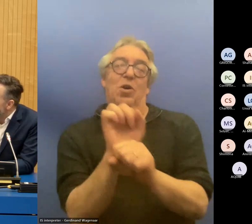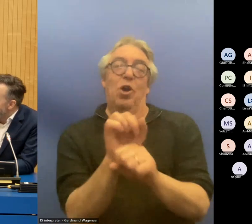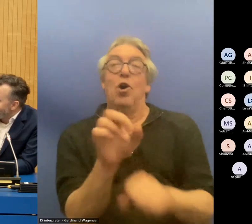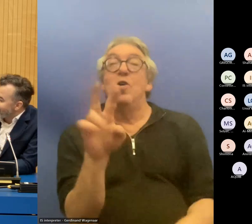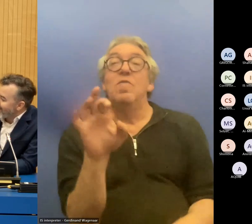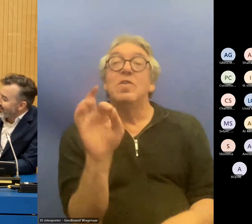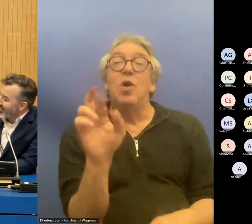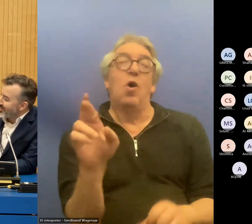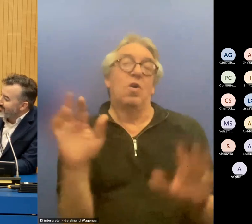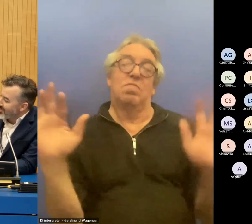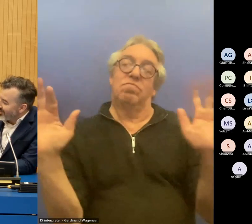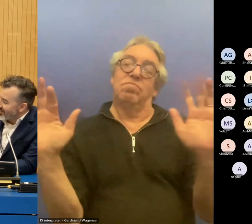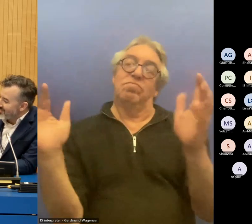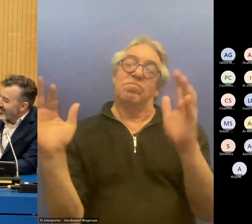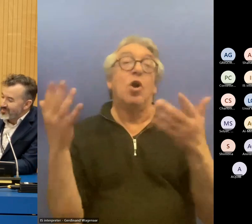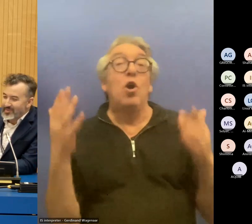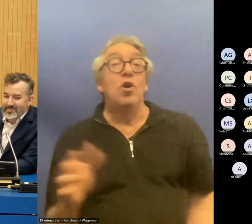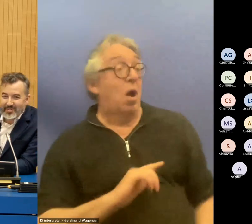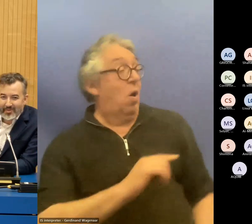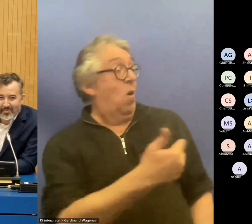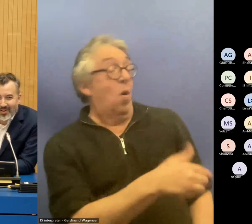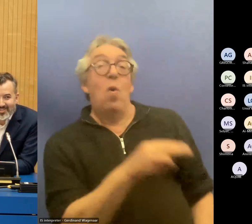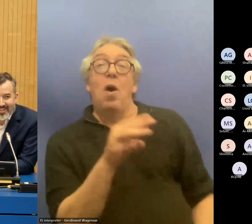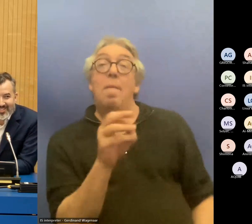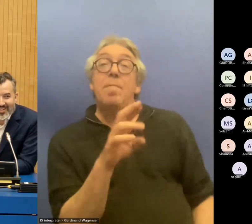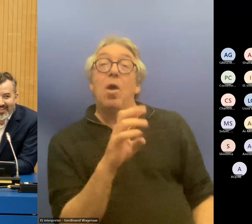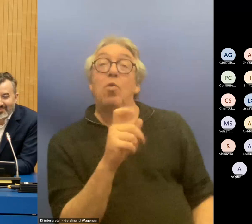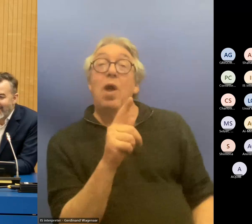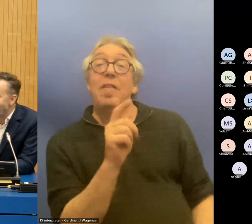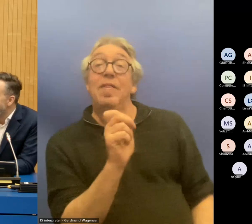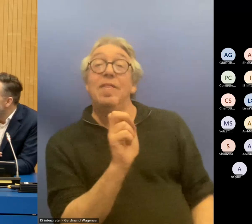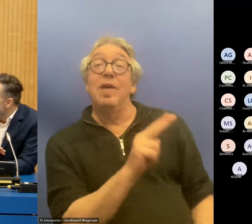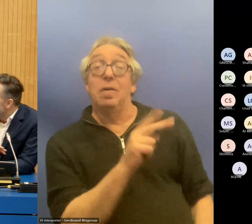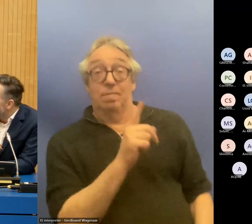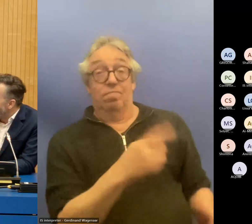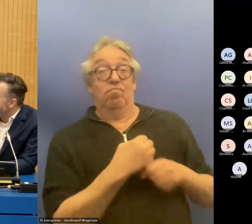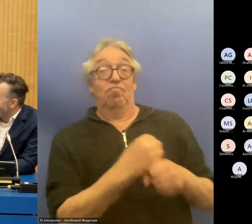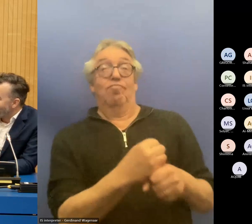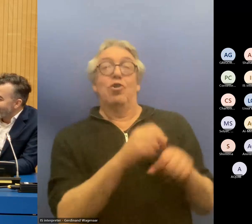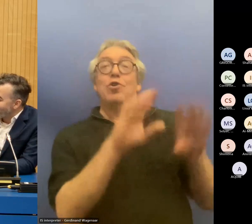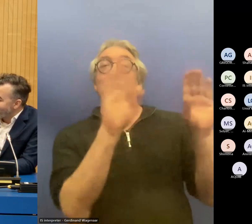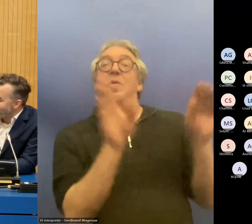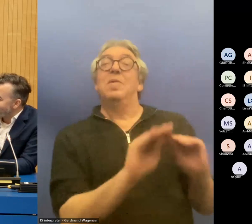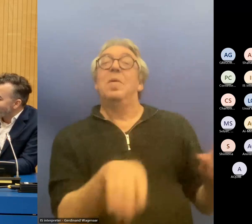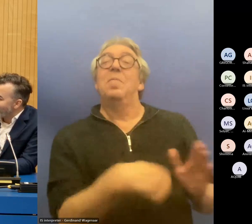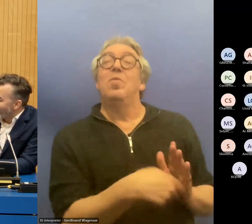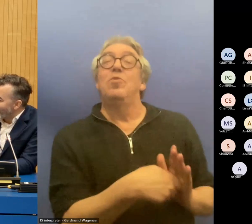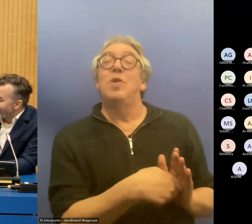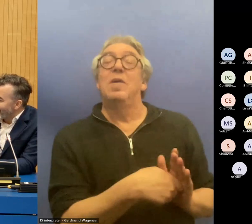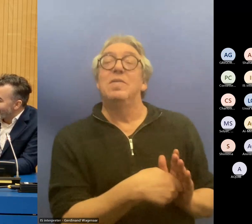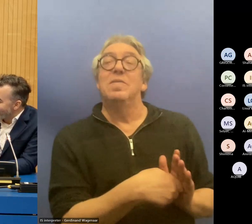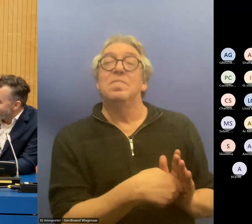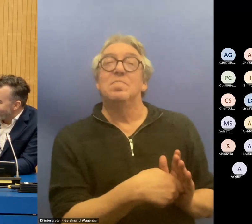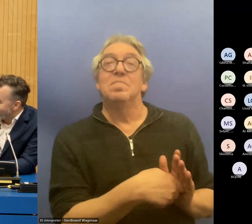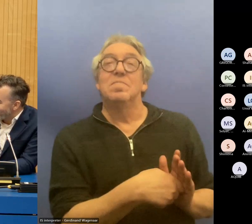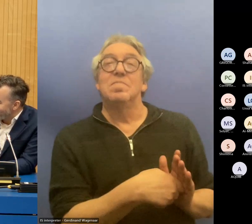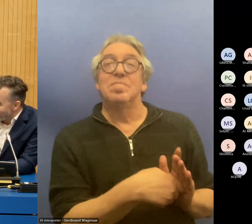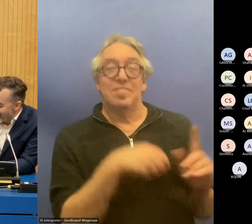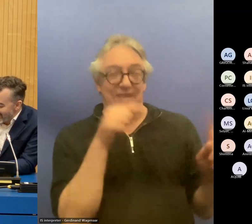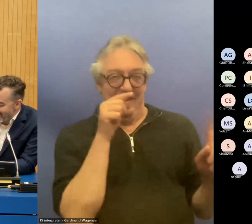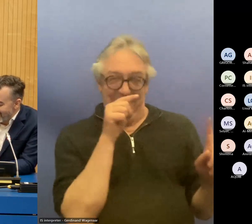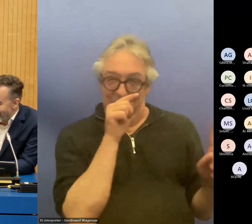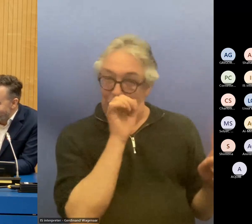going to turn now to my colleague, Margaret. Margaret's from Zero Project. She has been holding she's the glue holding all of this